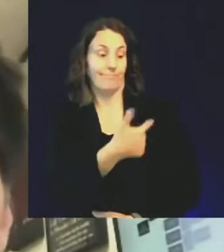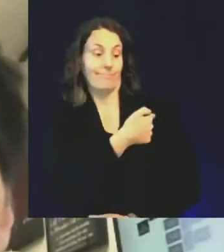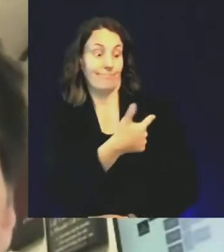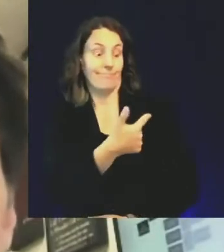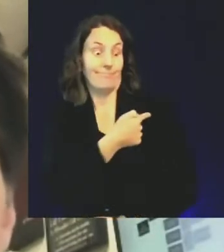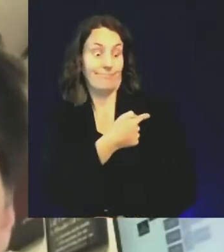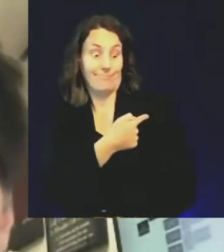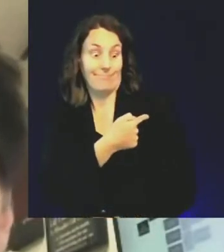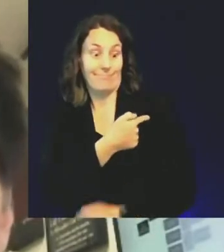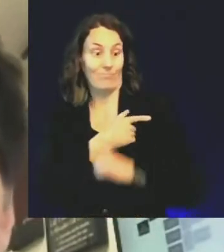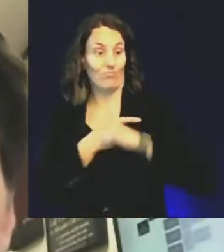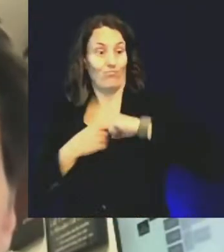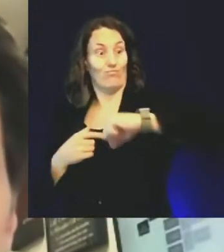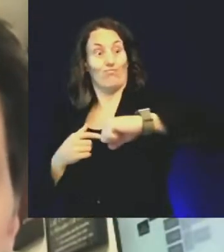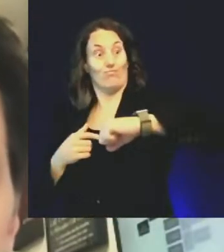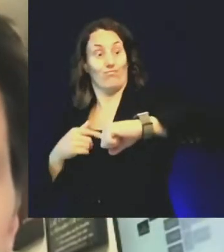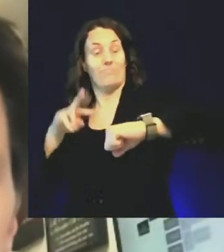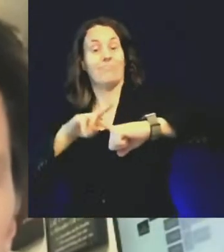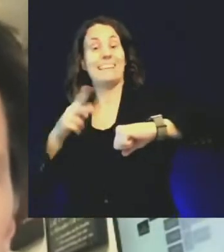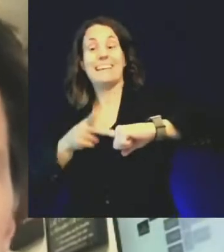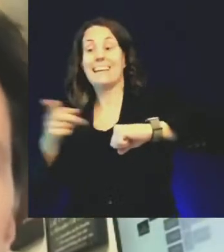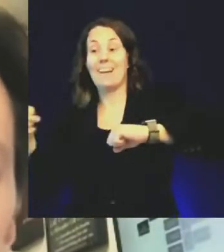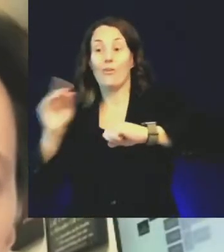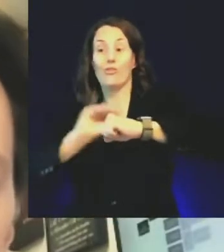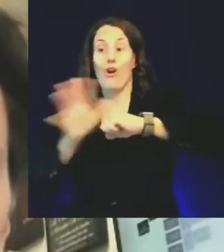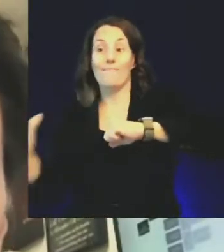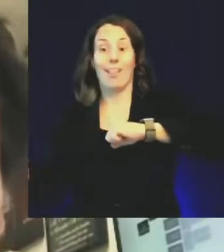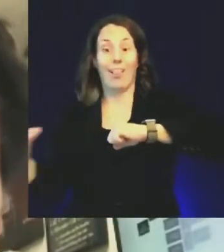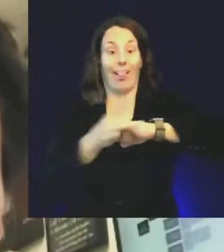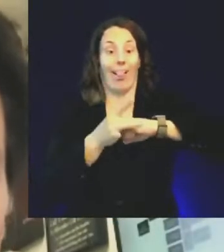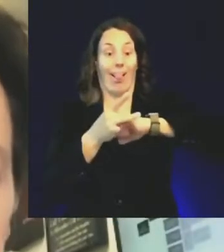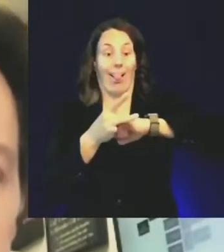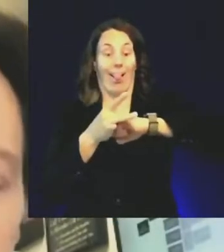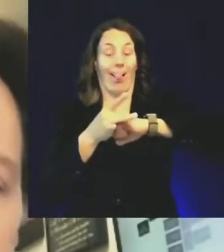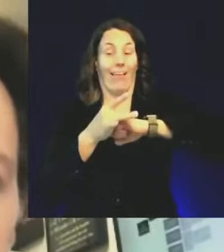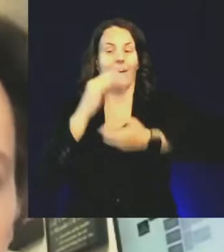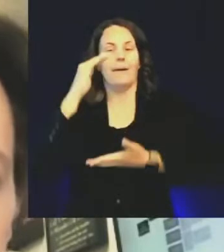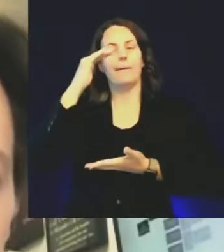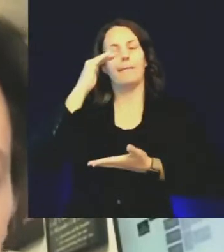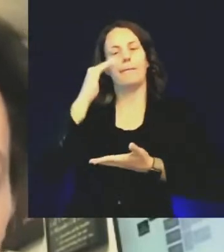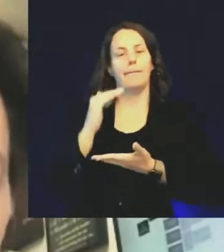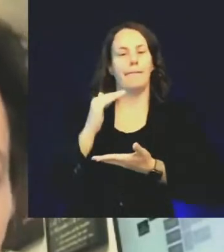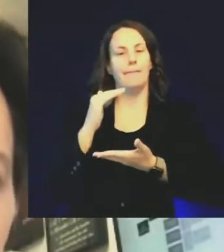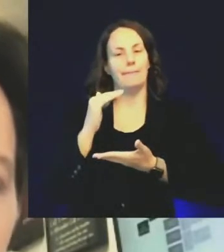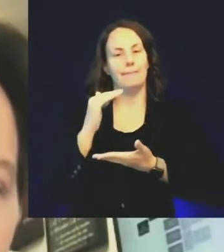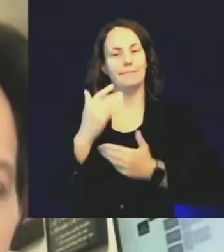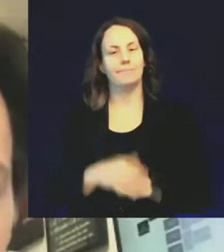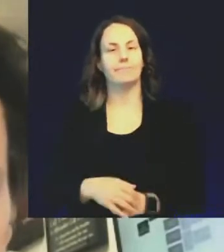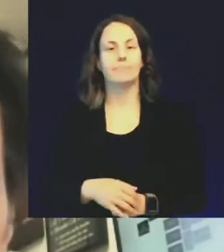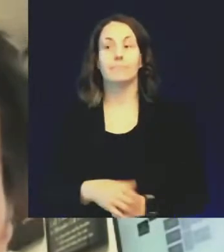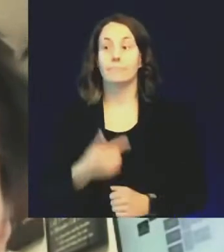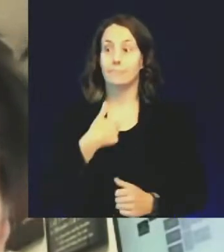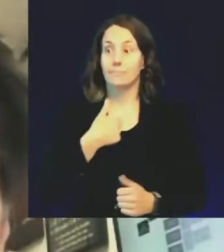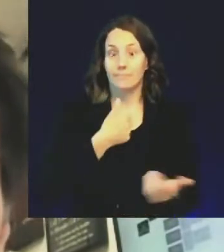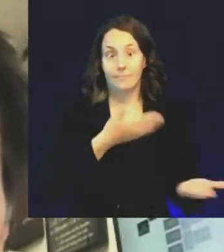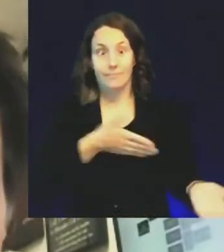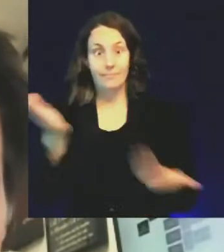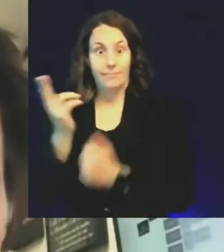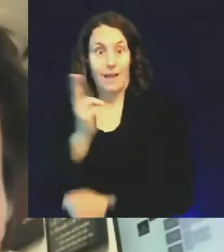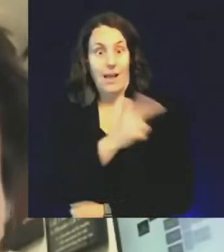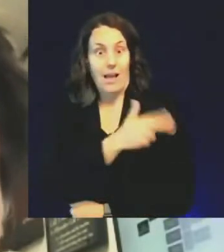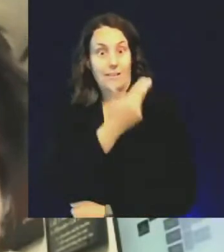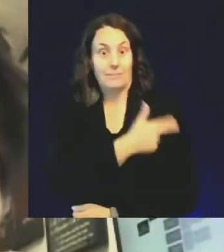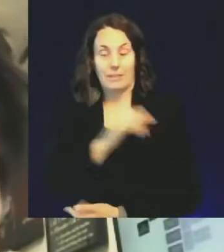of hospitalization and deaths are extremely low among fully vaccinated people. The other piece I'd